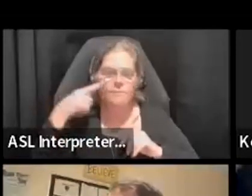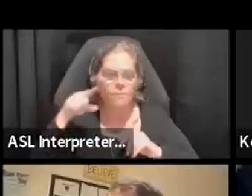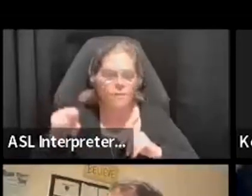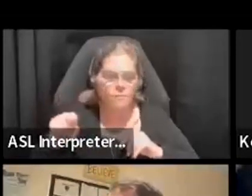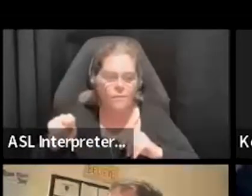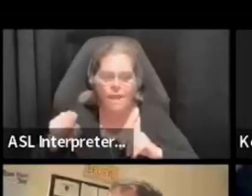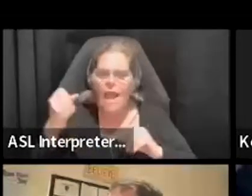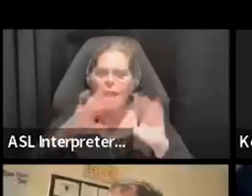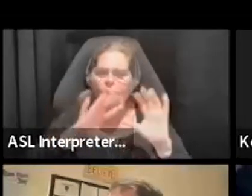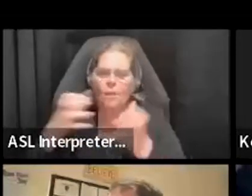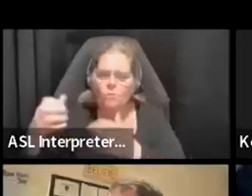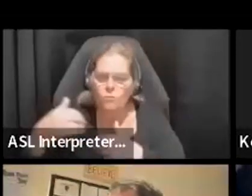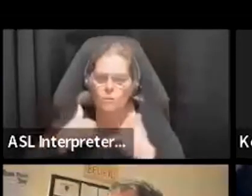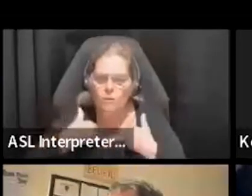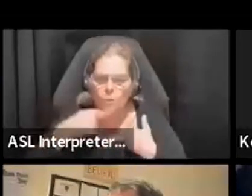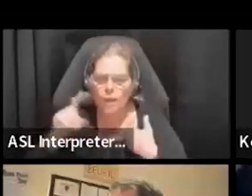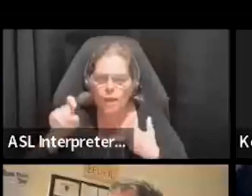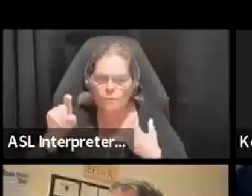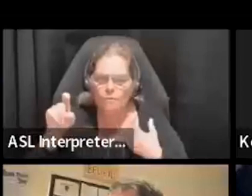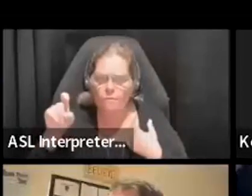we have?